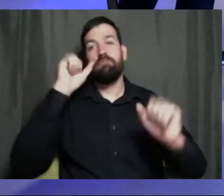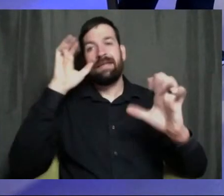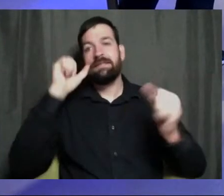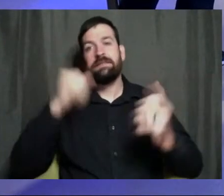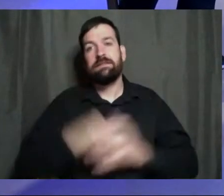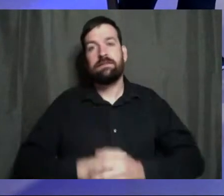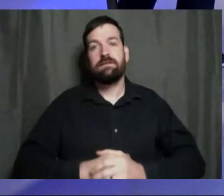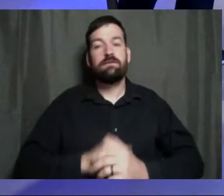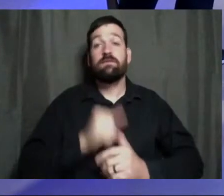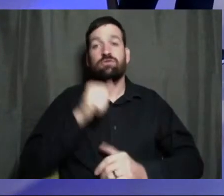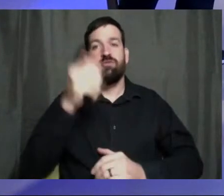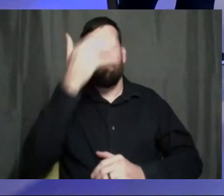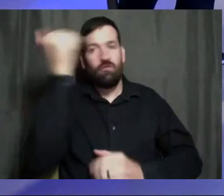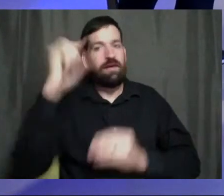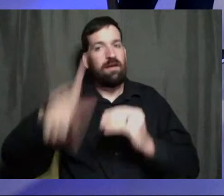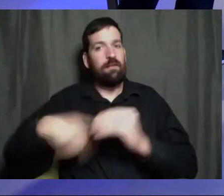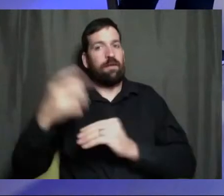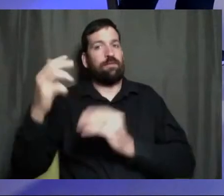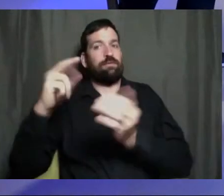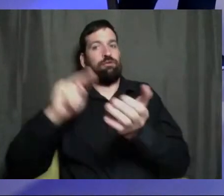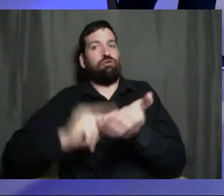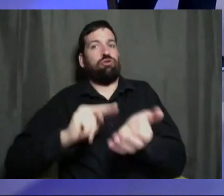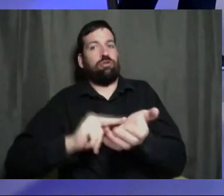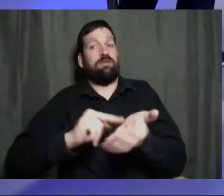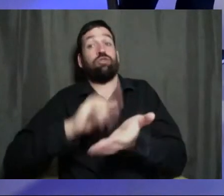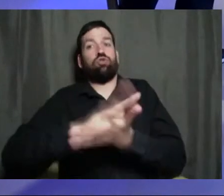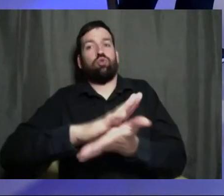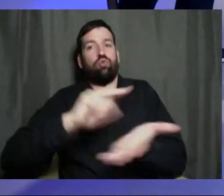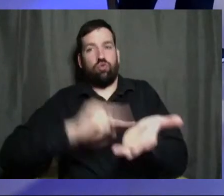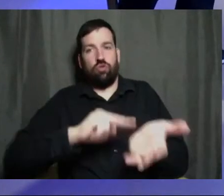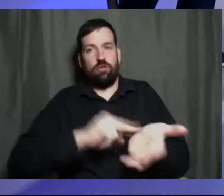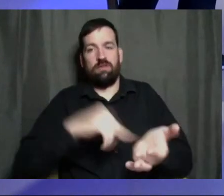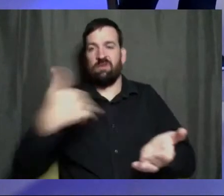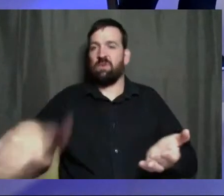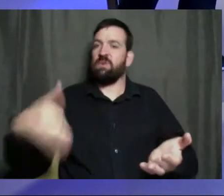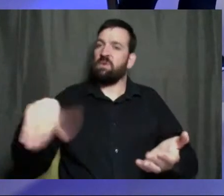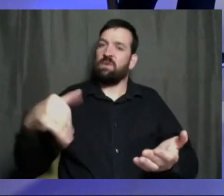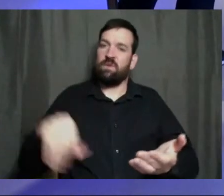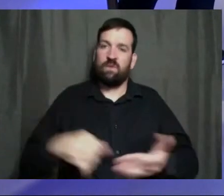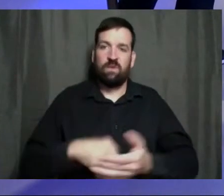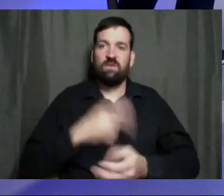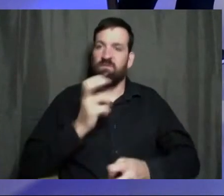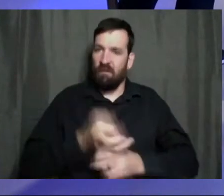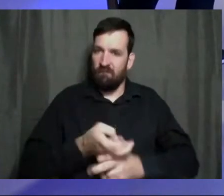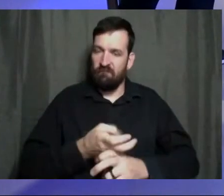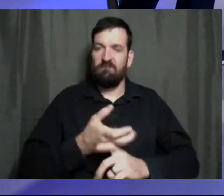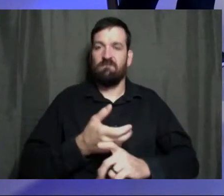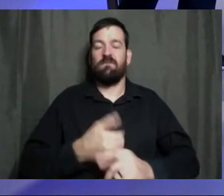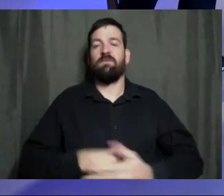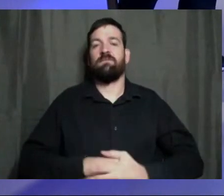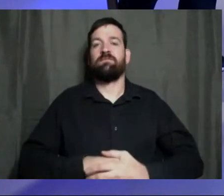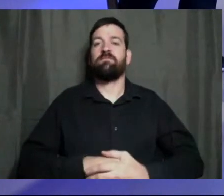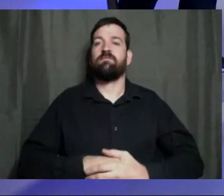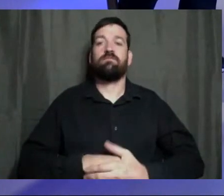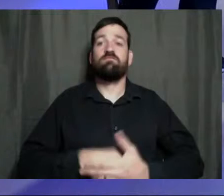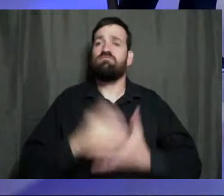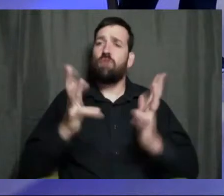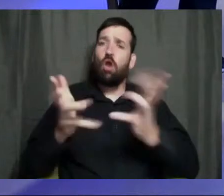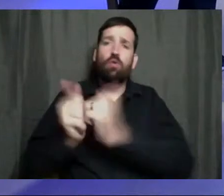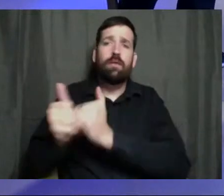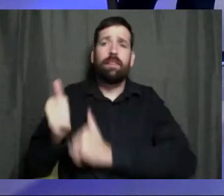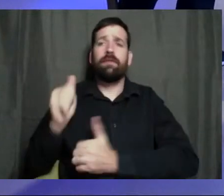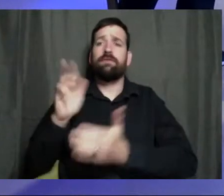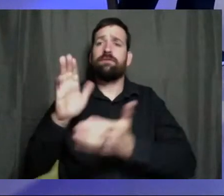school nurses, because this has been incredibly tough on. They've had to lead the way within their own schools and talking to the school board and doing their